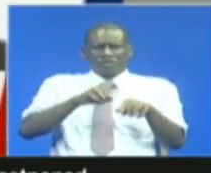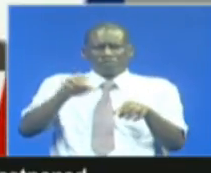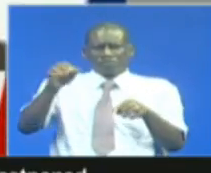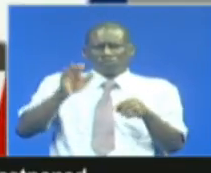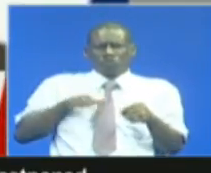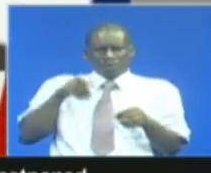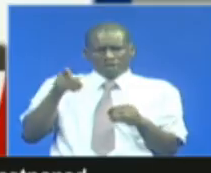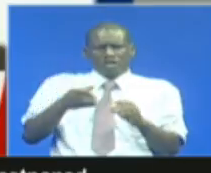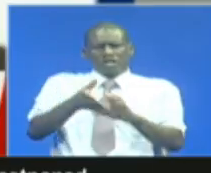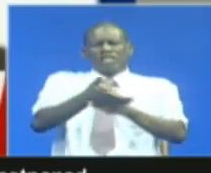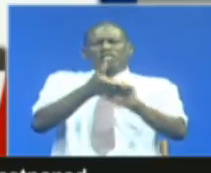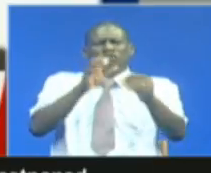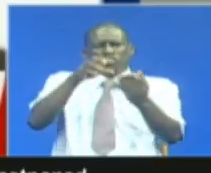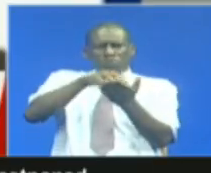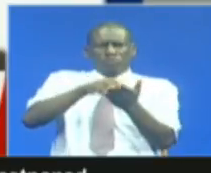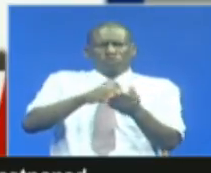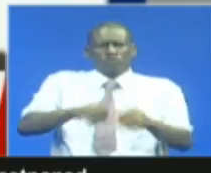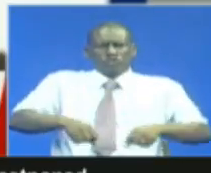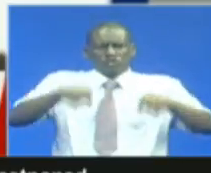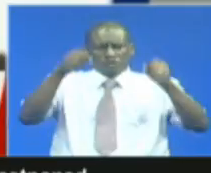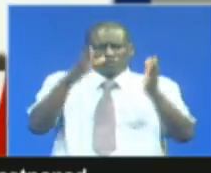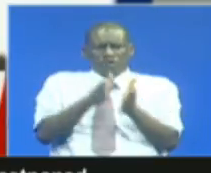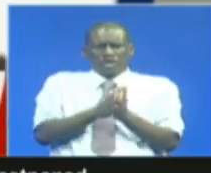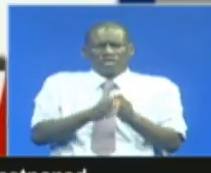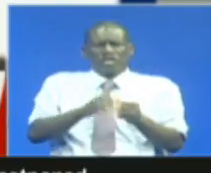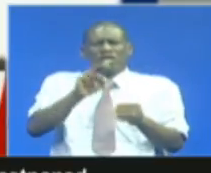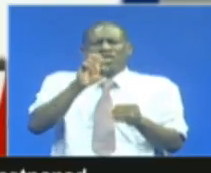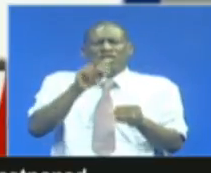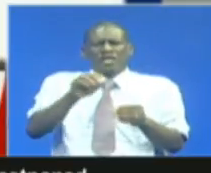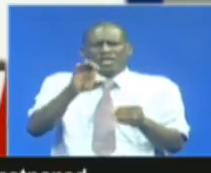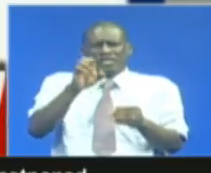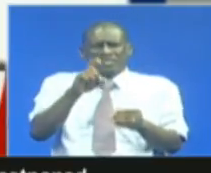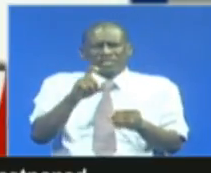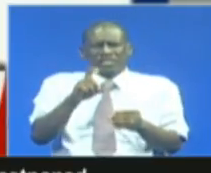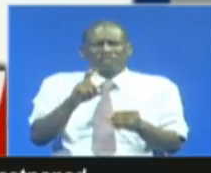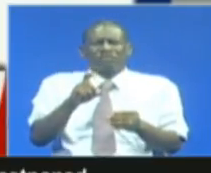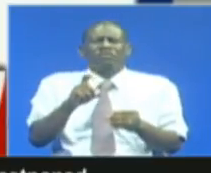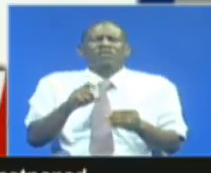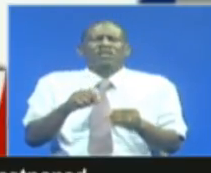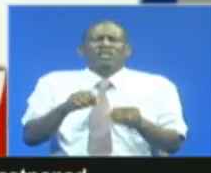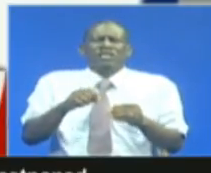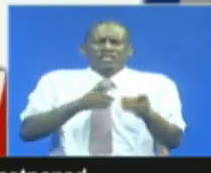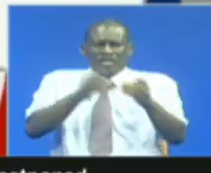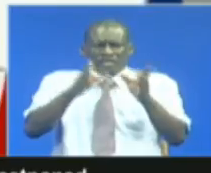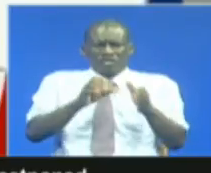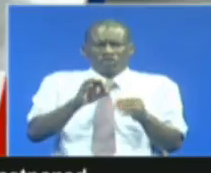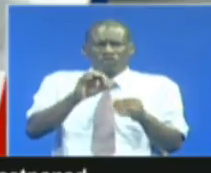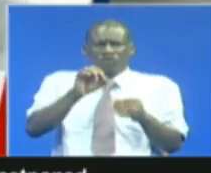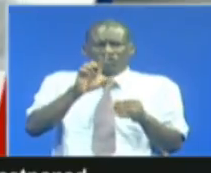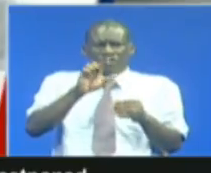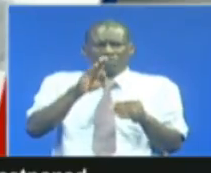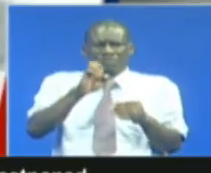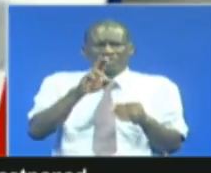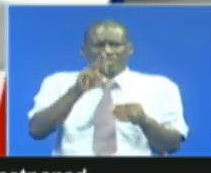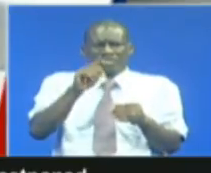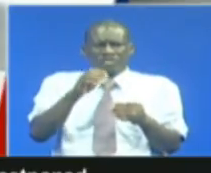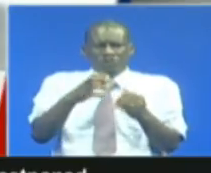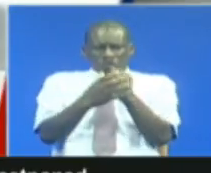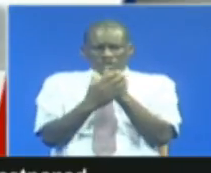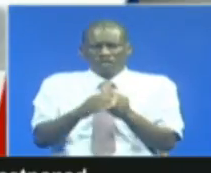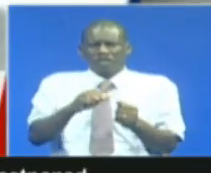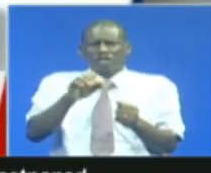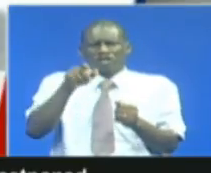has resigned from the position of chairman and non-executive director of Liberty Holdings after a six-year stint. Philip Odera